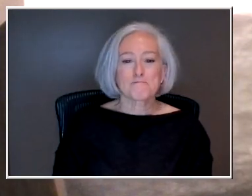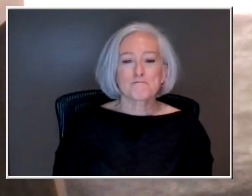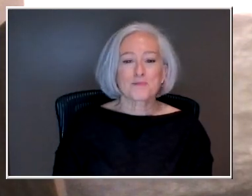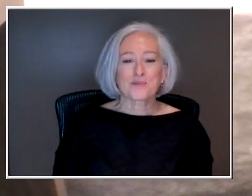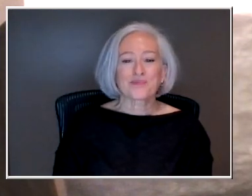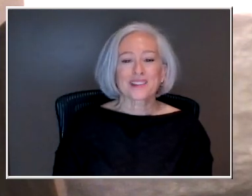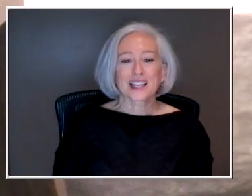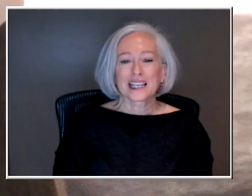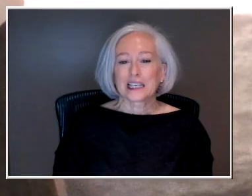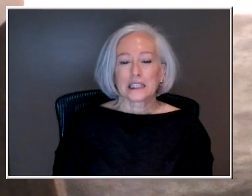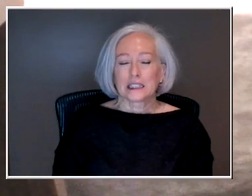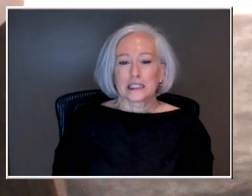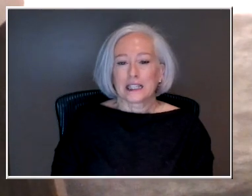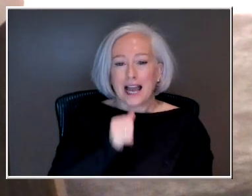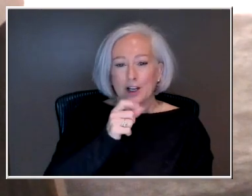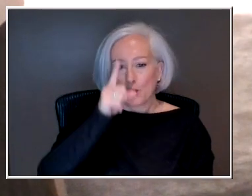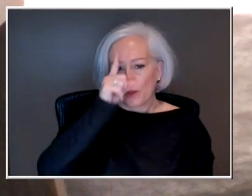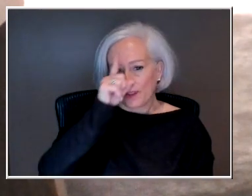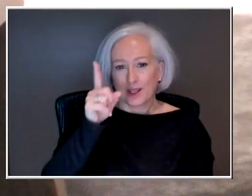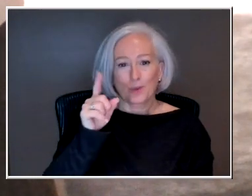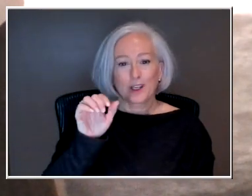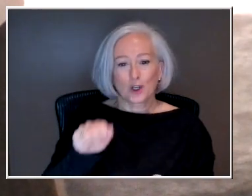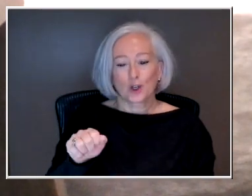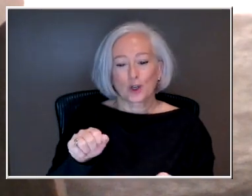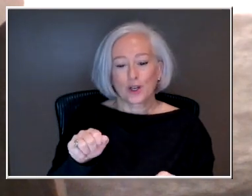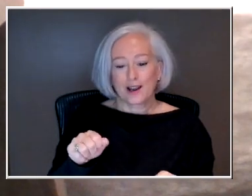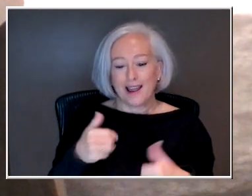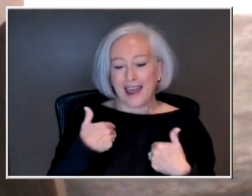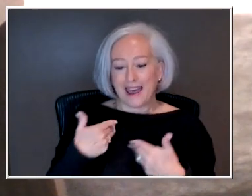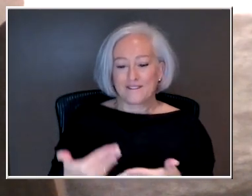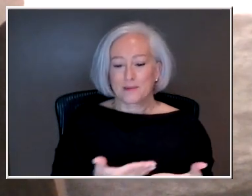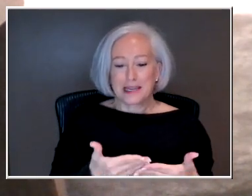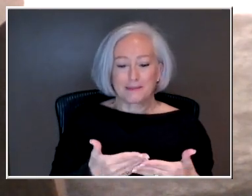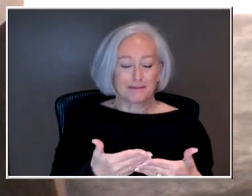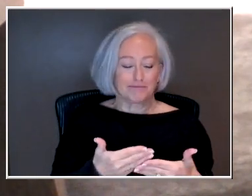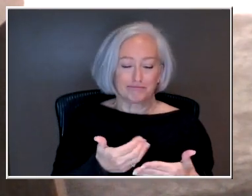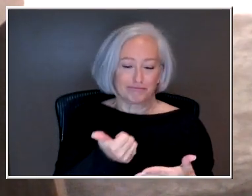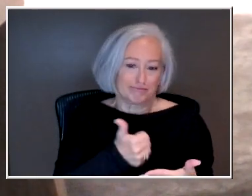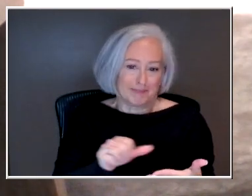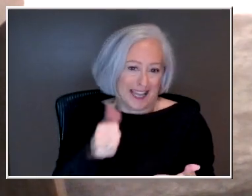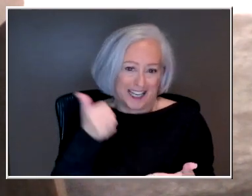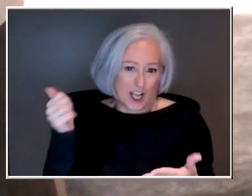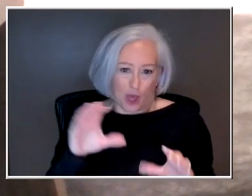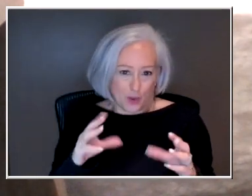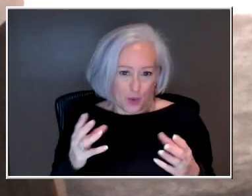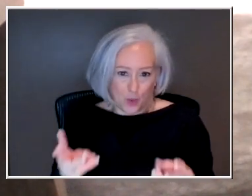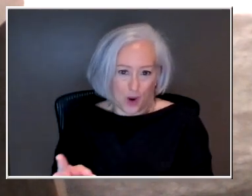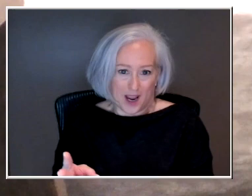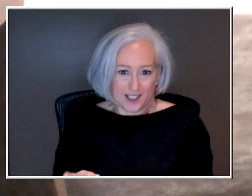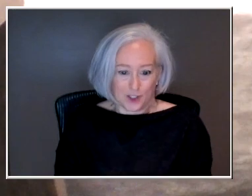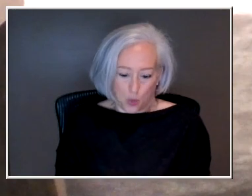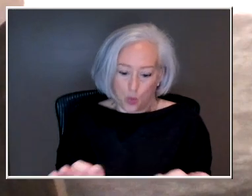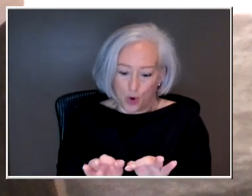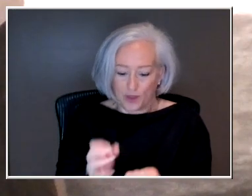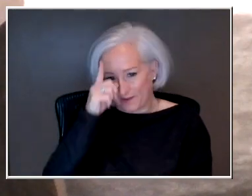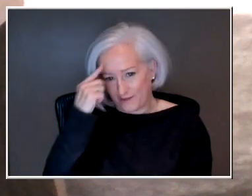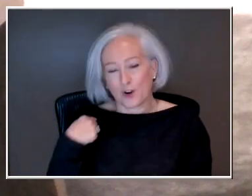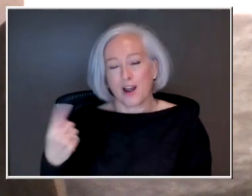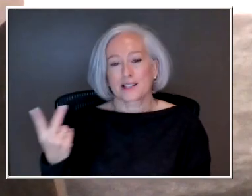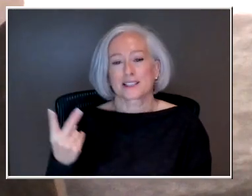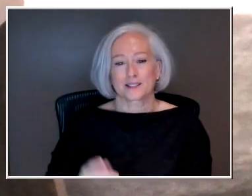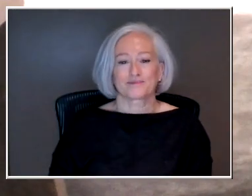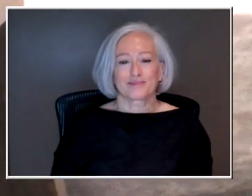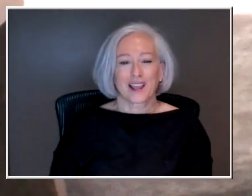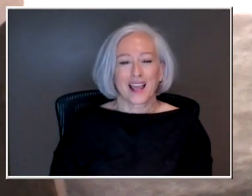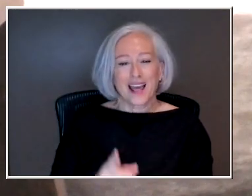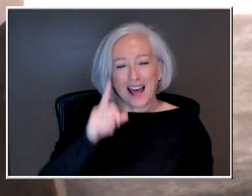I don't think we would have been able to create a family any other way, and so it's worth it. I think I